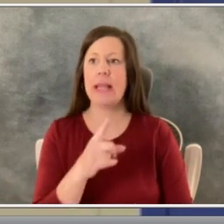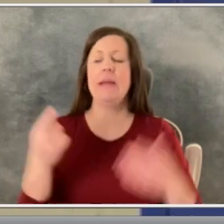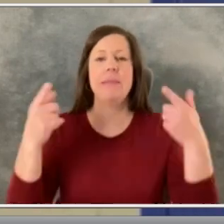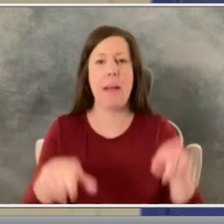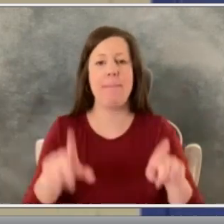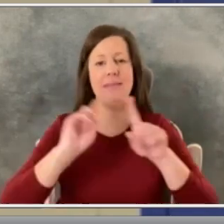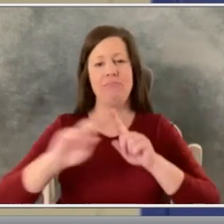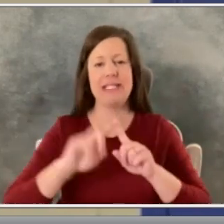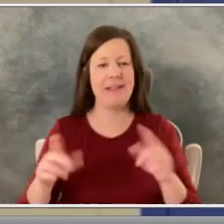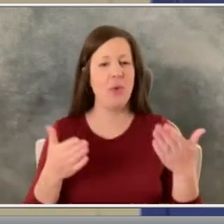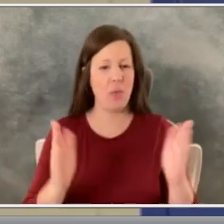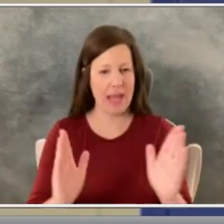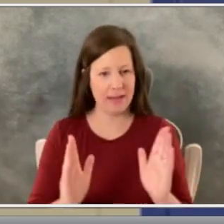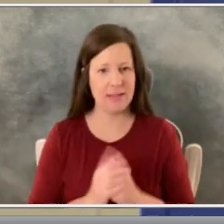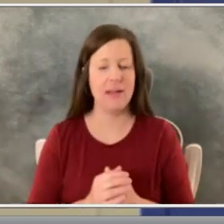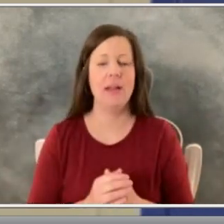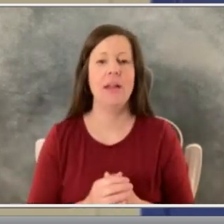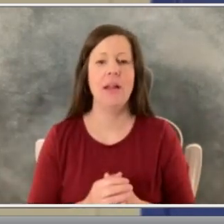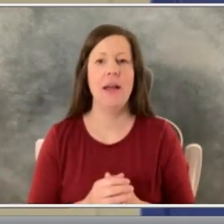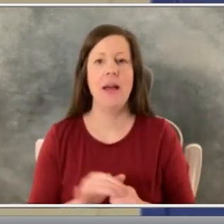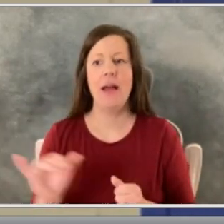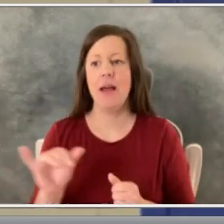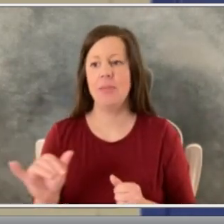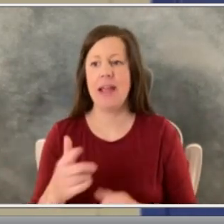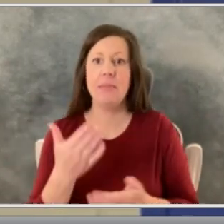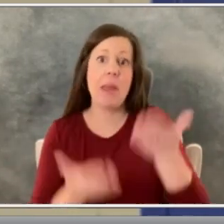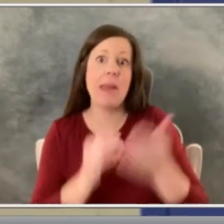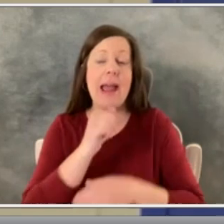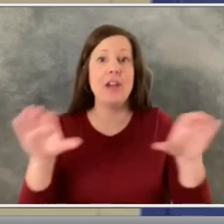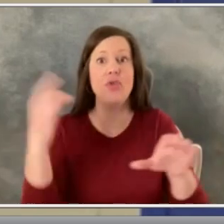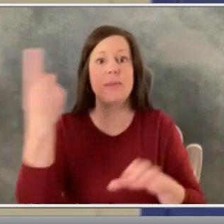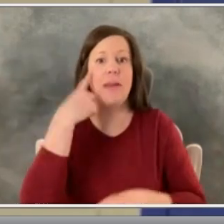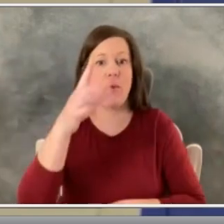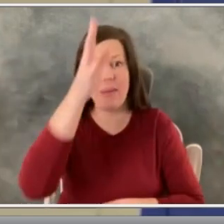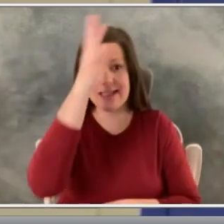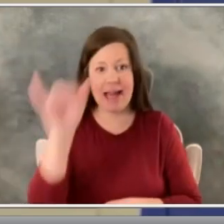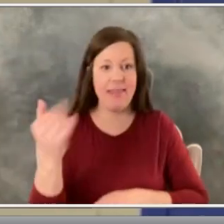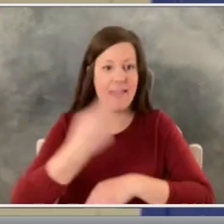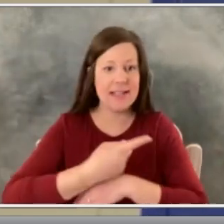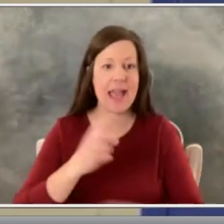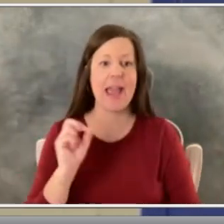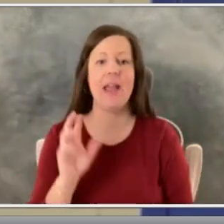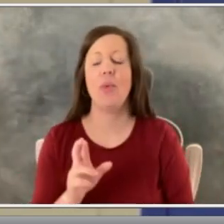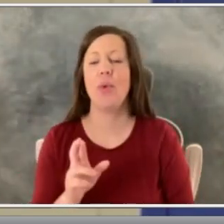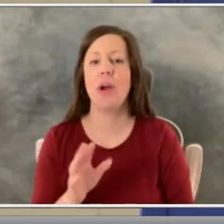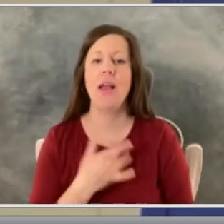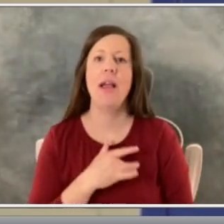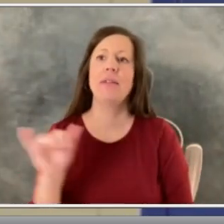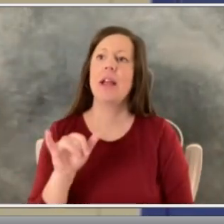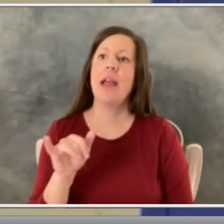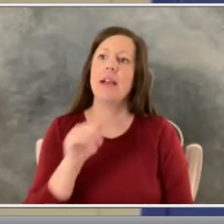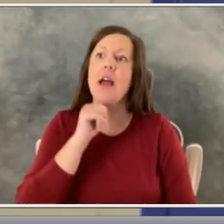It's like I didn't do something for my dad that day, or I feel like I'm not doing